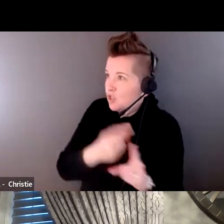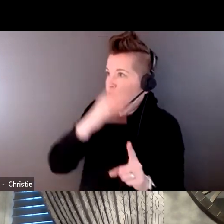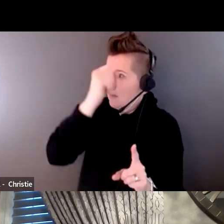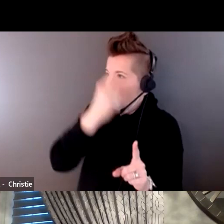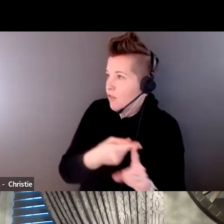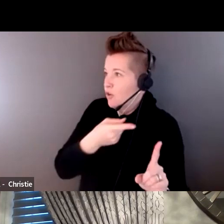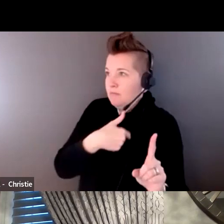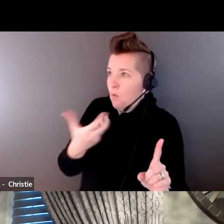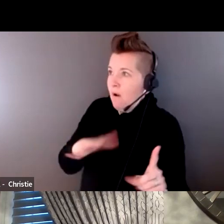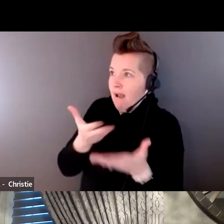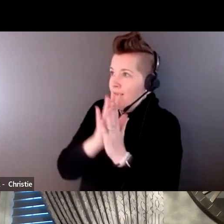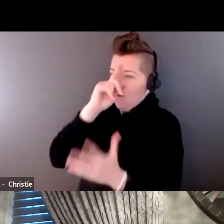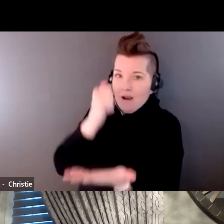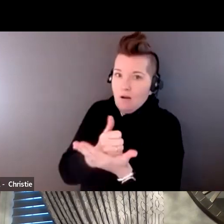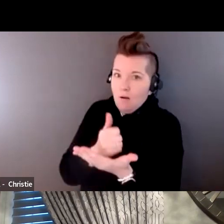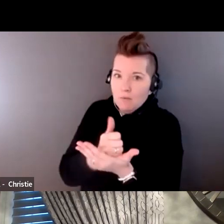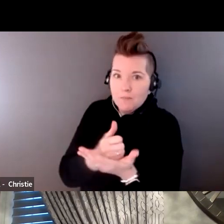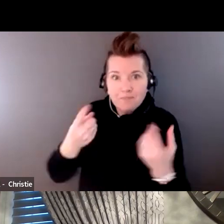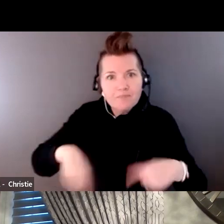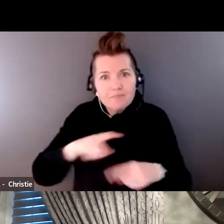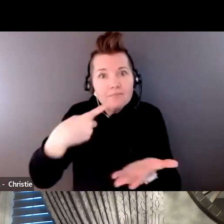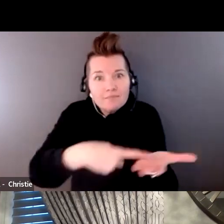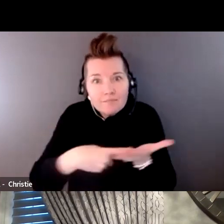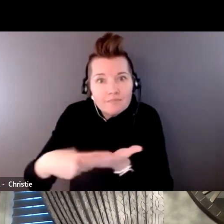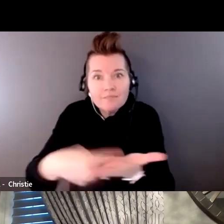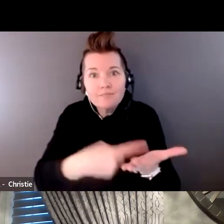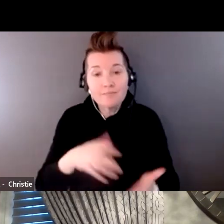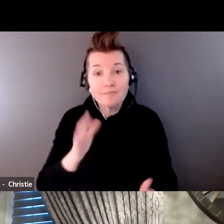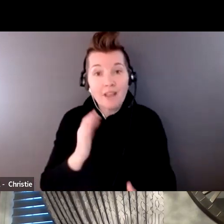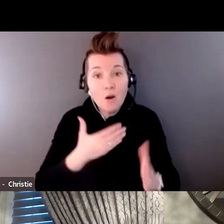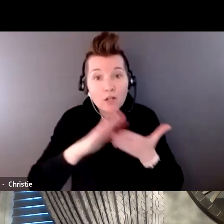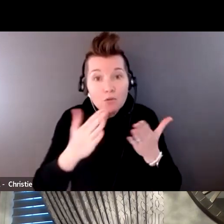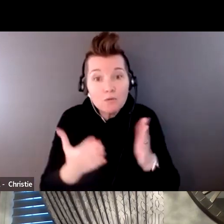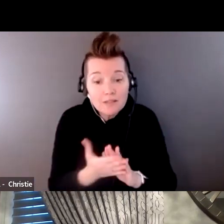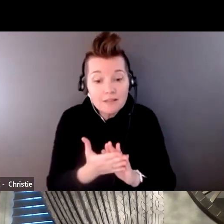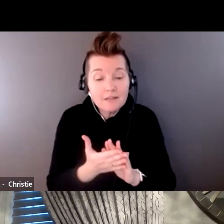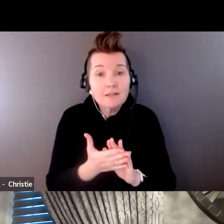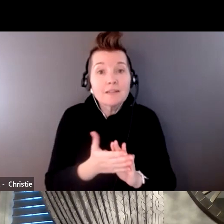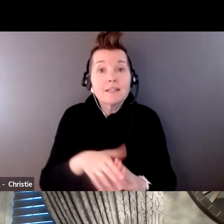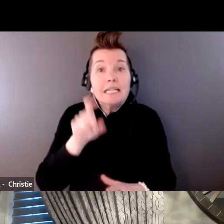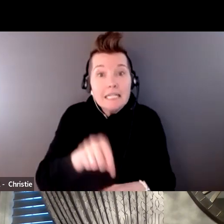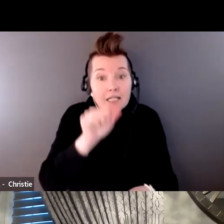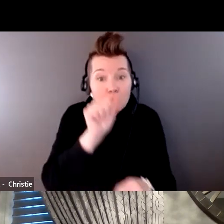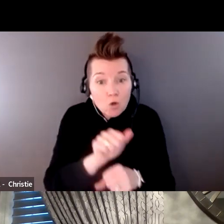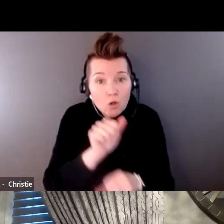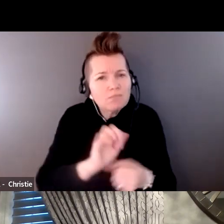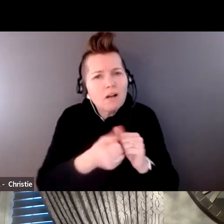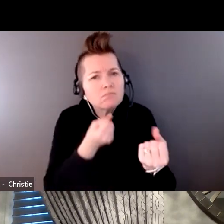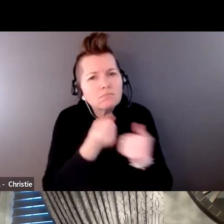had asked told me that we should talk about are some of the ways our community's employment needs can be supported. And